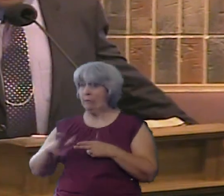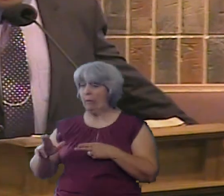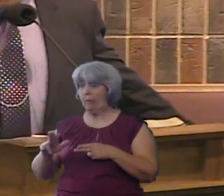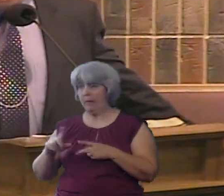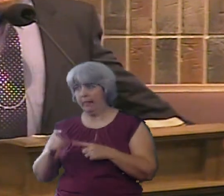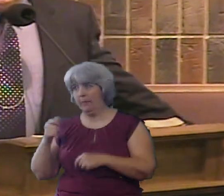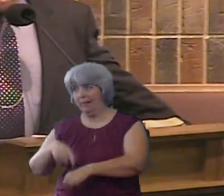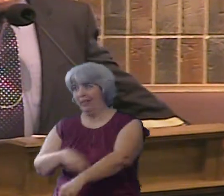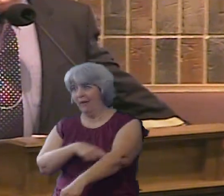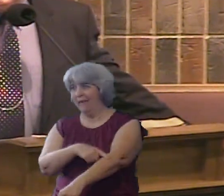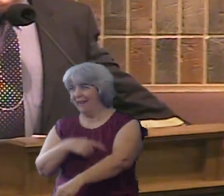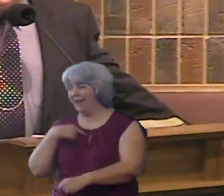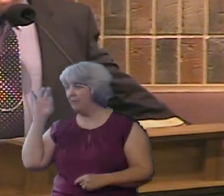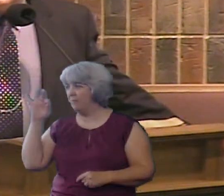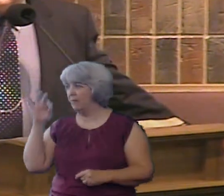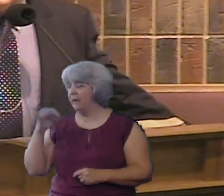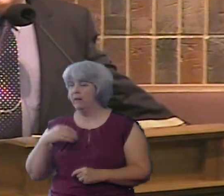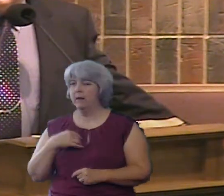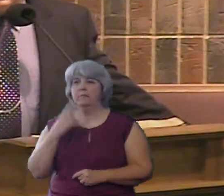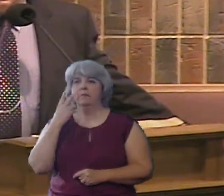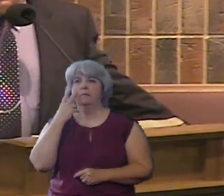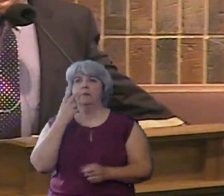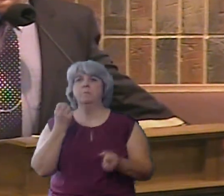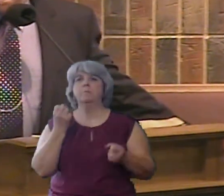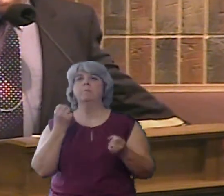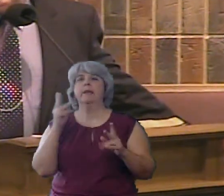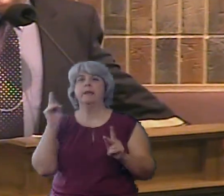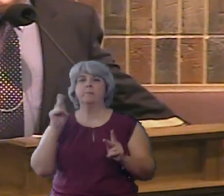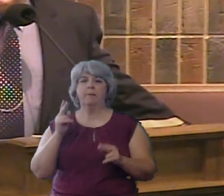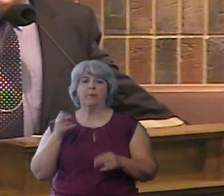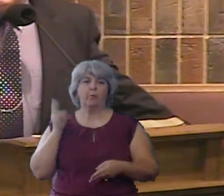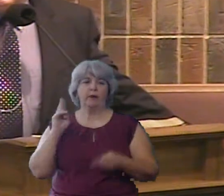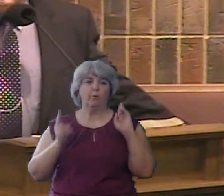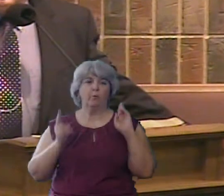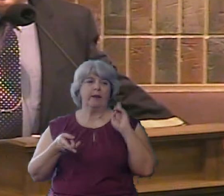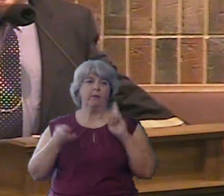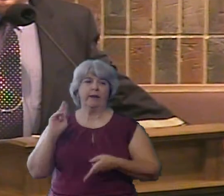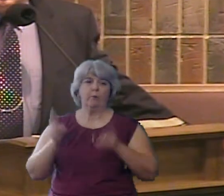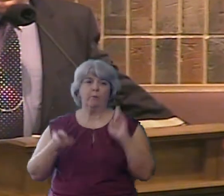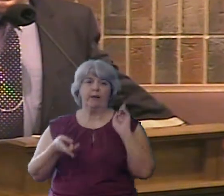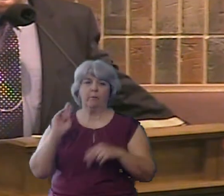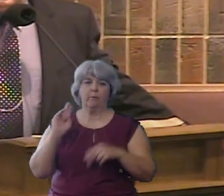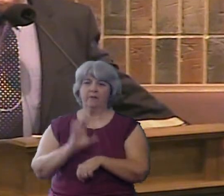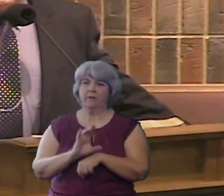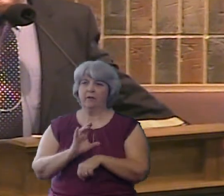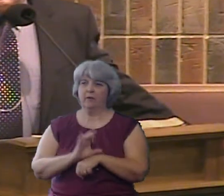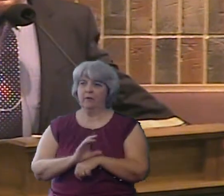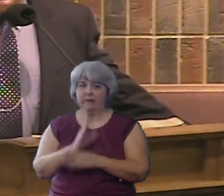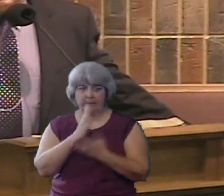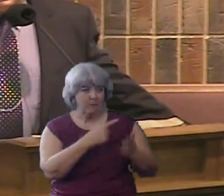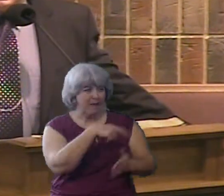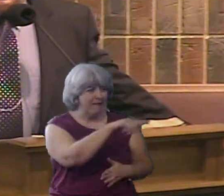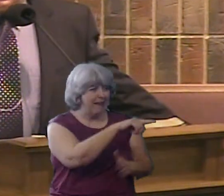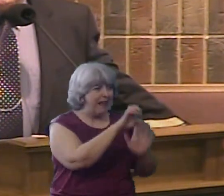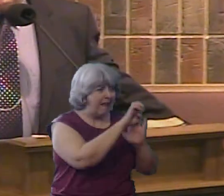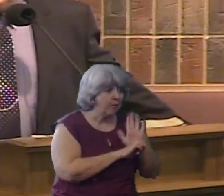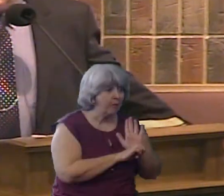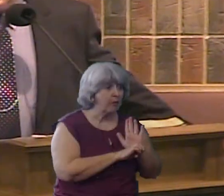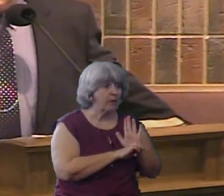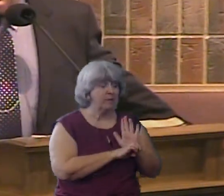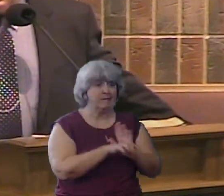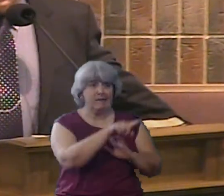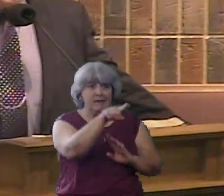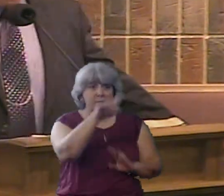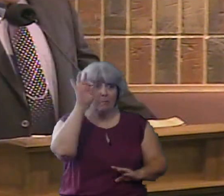I've seen a number of people quit the church. Men who have been elders, men who have served as